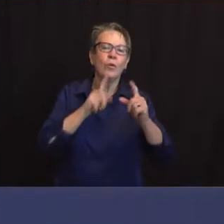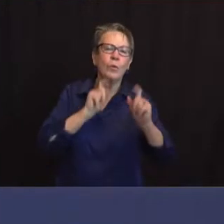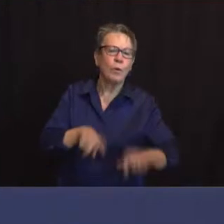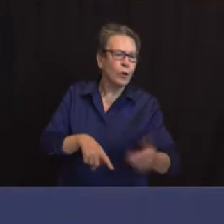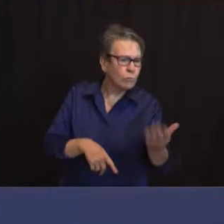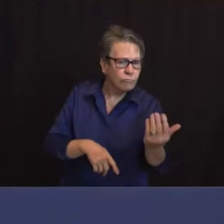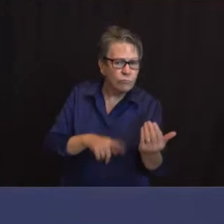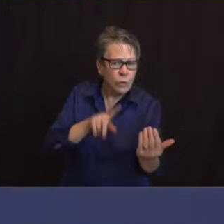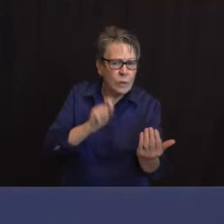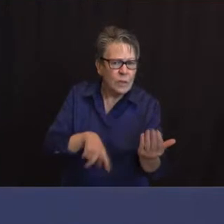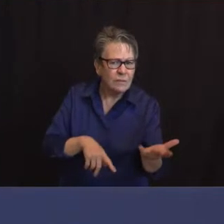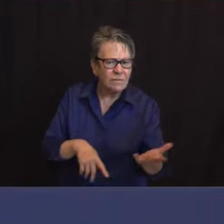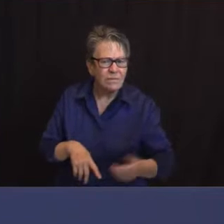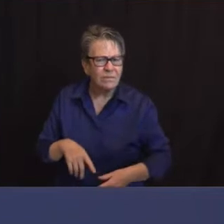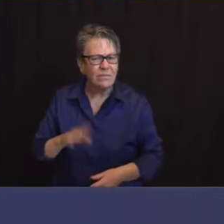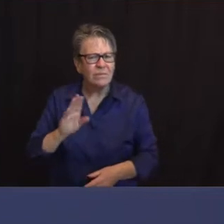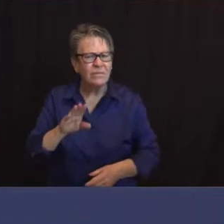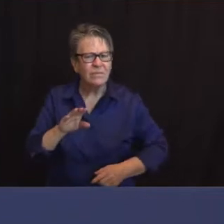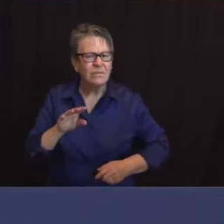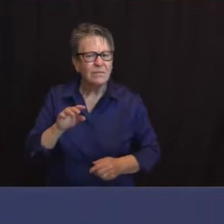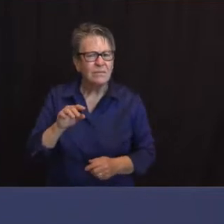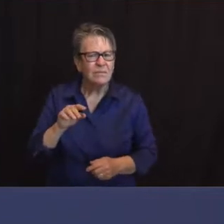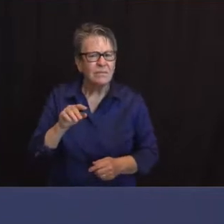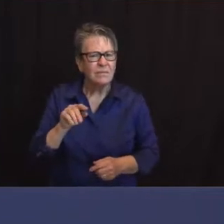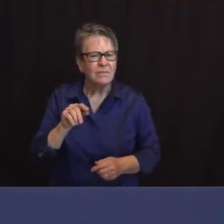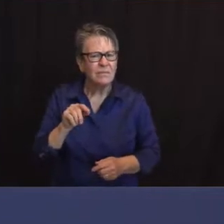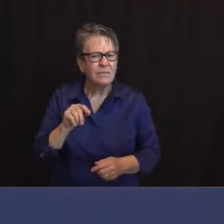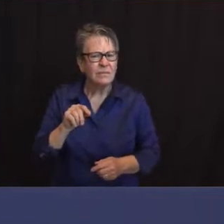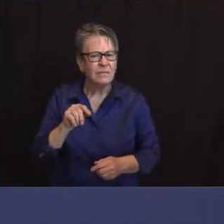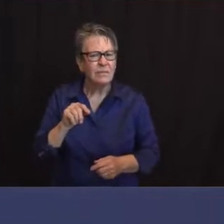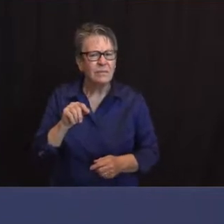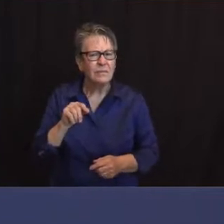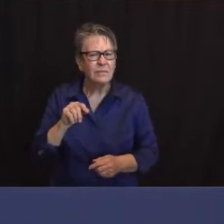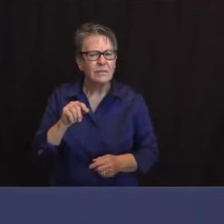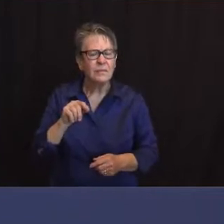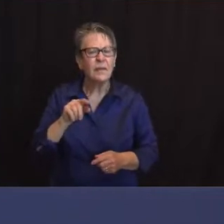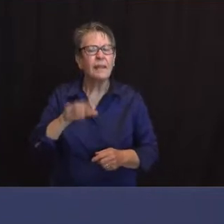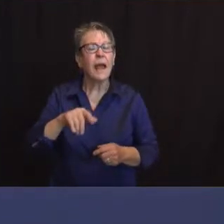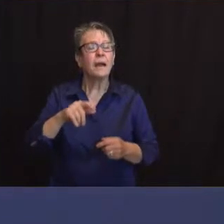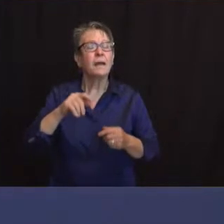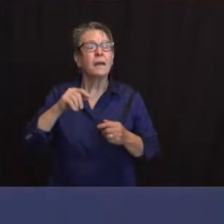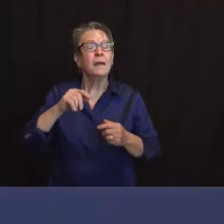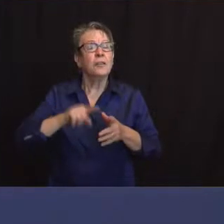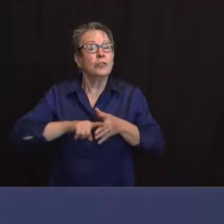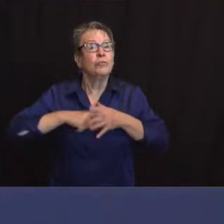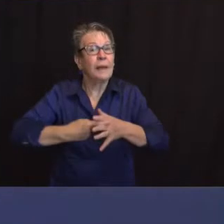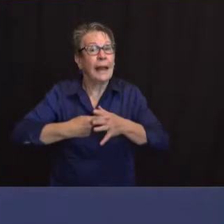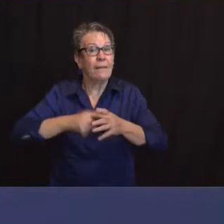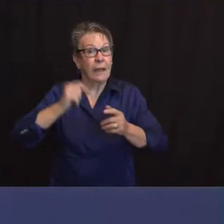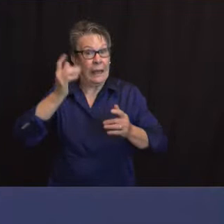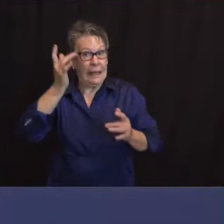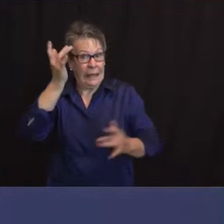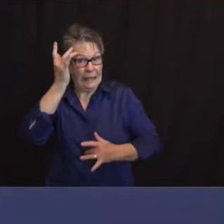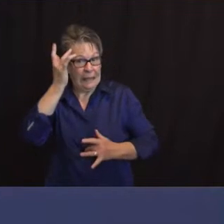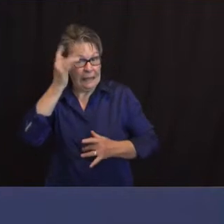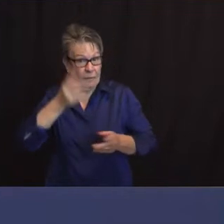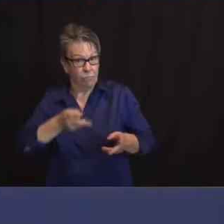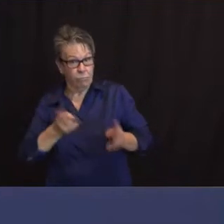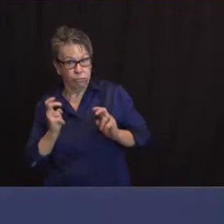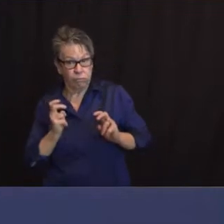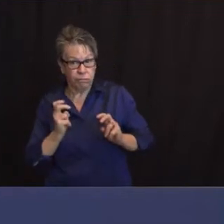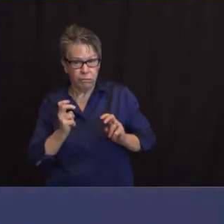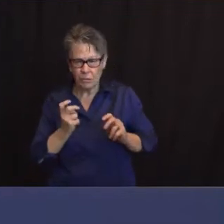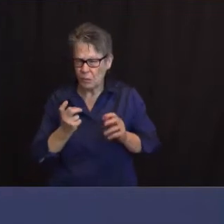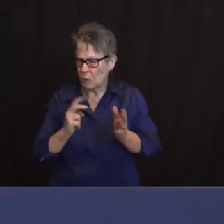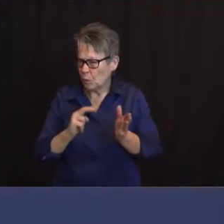illness onset and how it's used to update the epi curve on the DOH website? Can you talk a little bit more about how an illness onset date